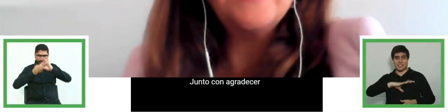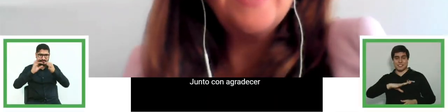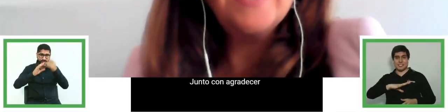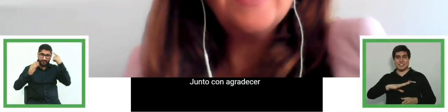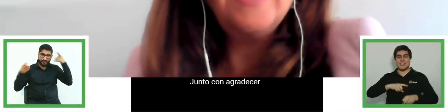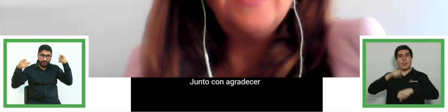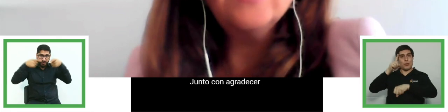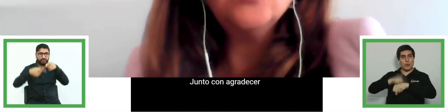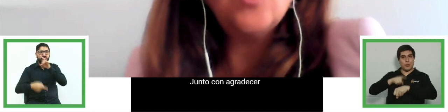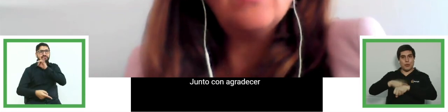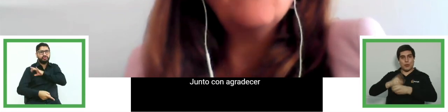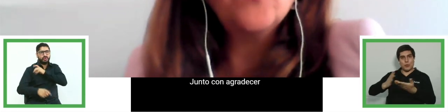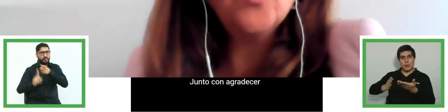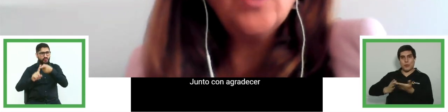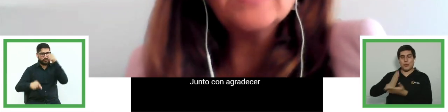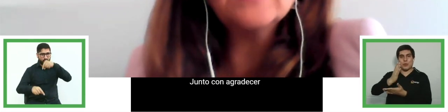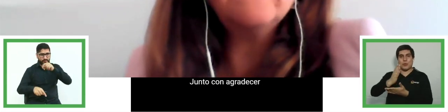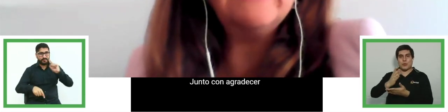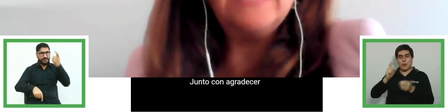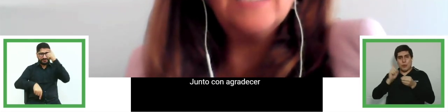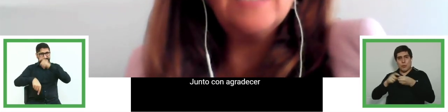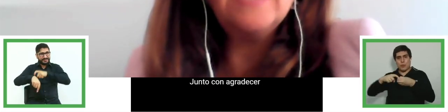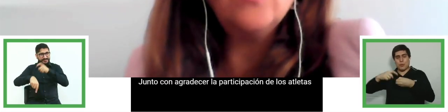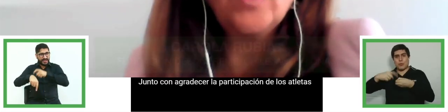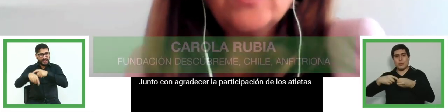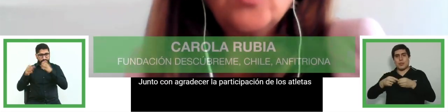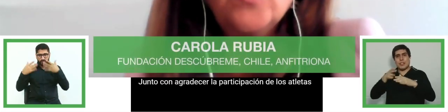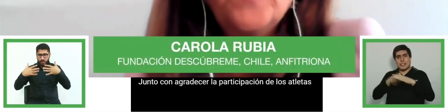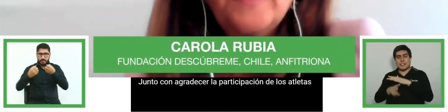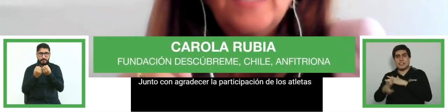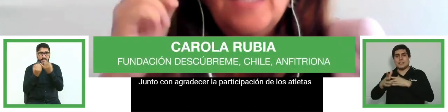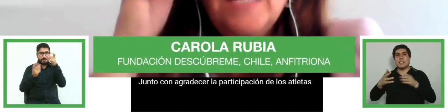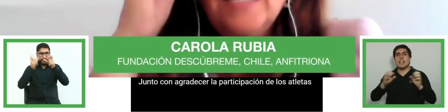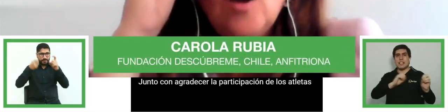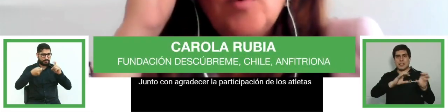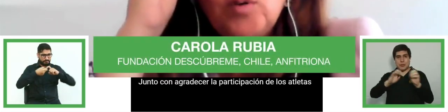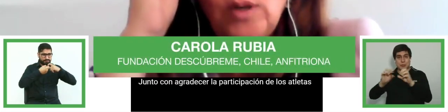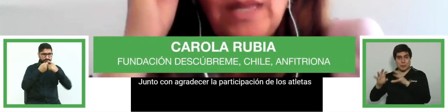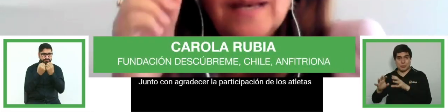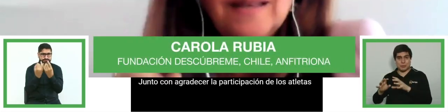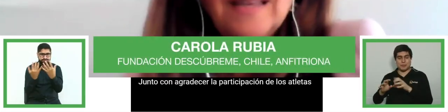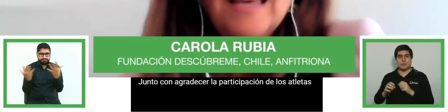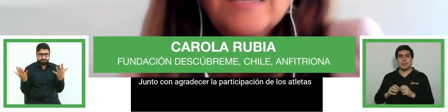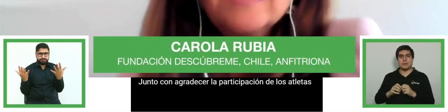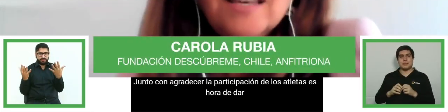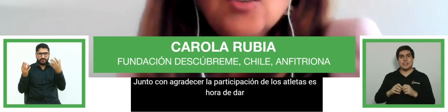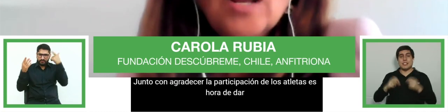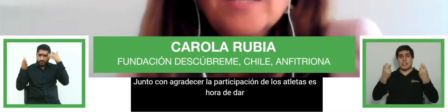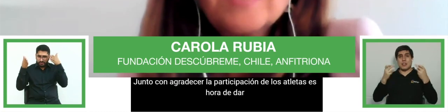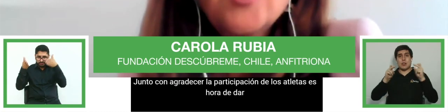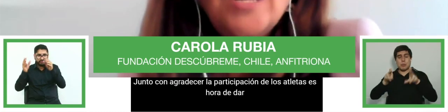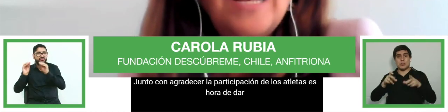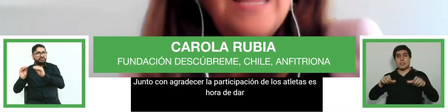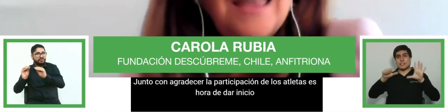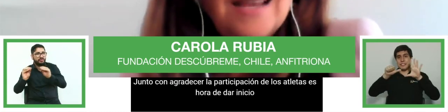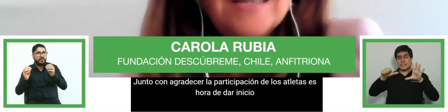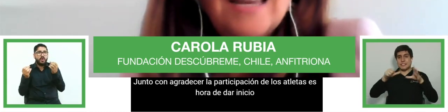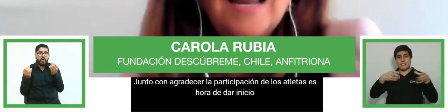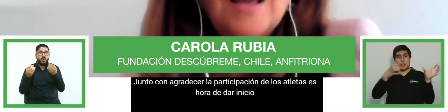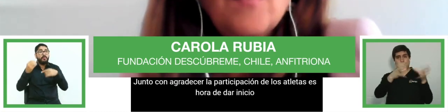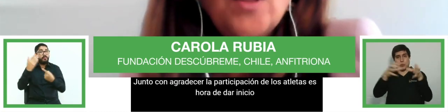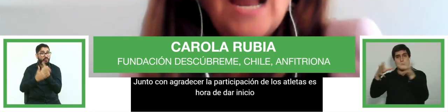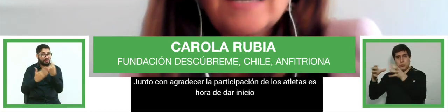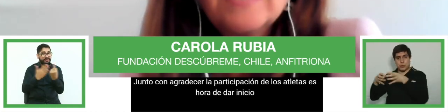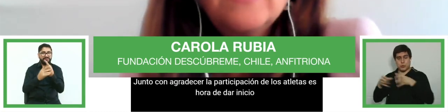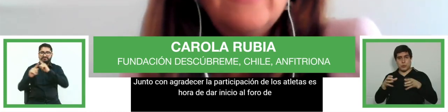trying to start our forum, Accessibility in Education. On this occasion, we have 6 educations in the